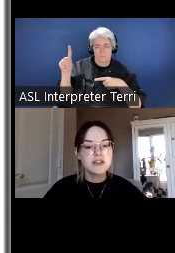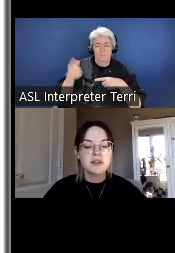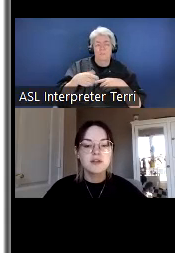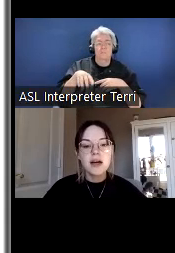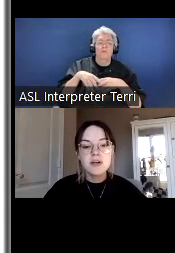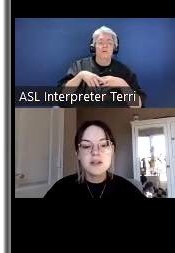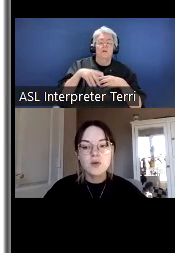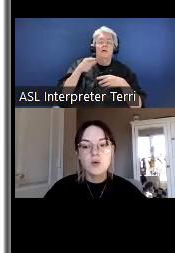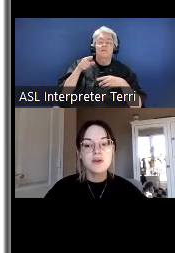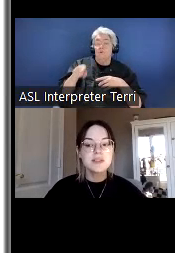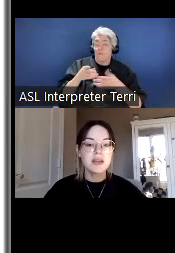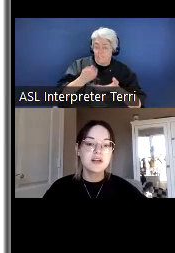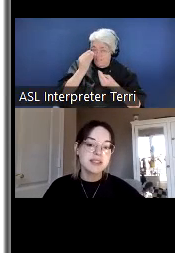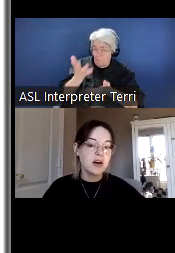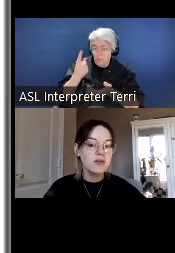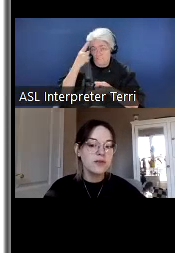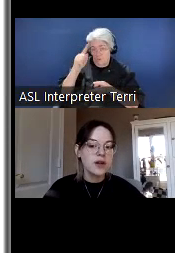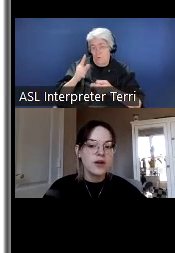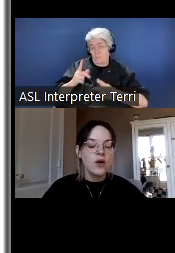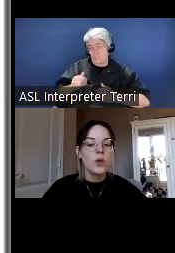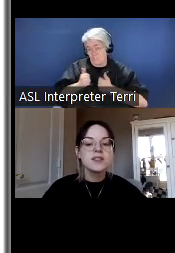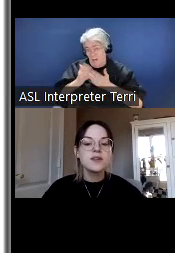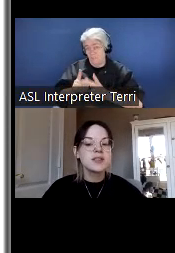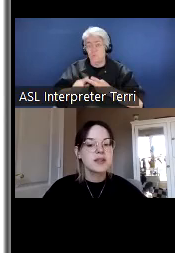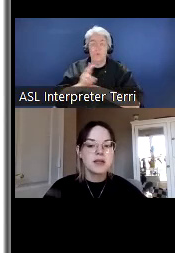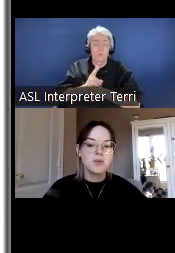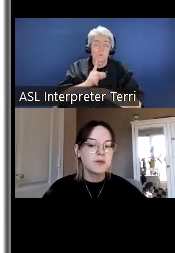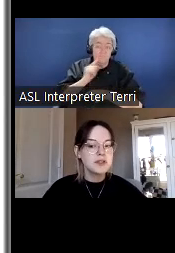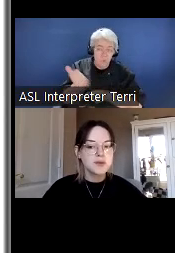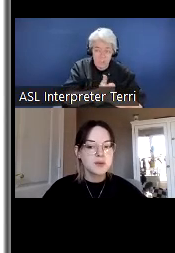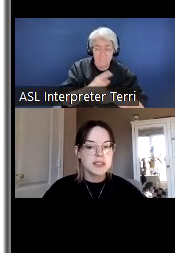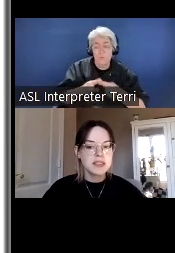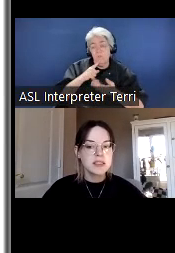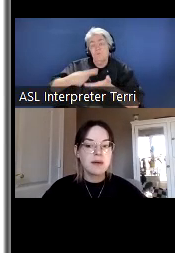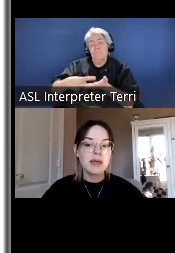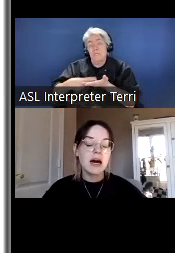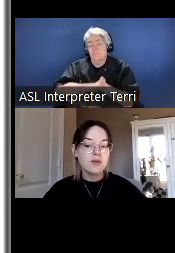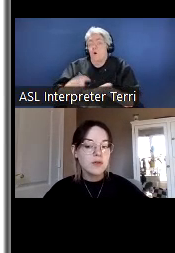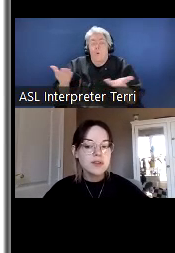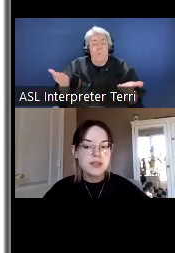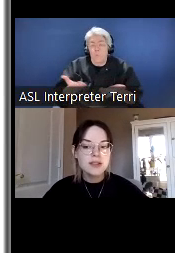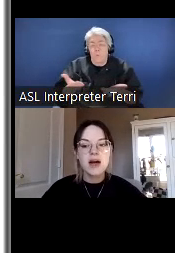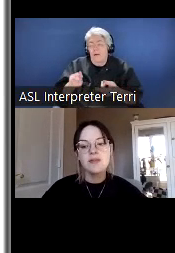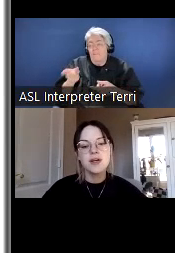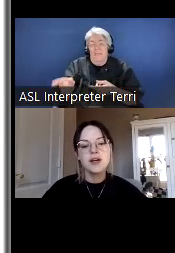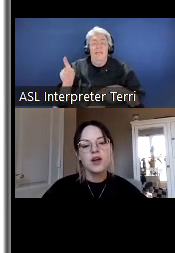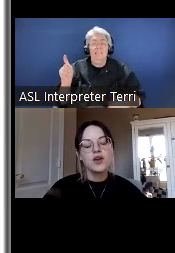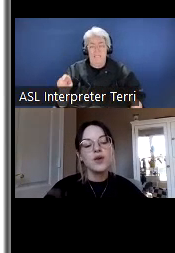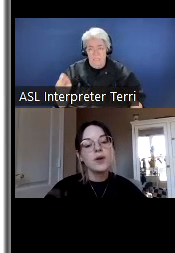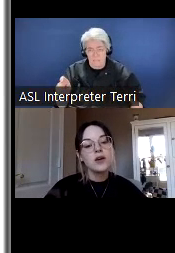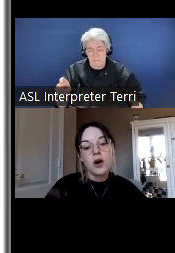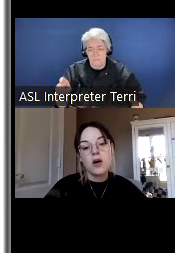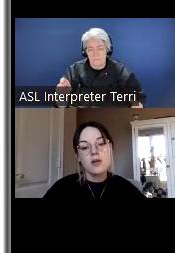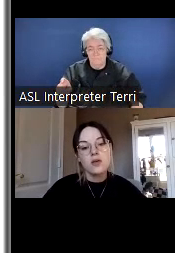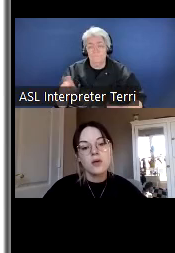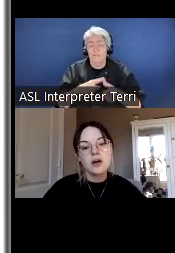their information to survivors or using it yourself, once you've discussed what resources might be helpful to the survivor,